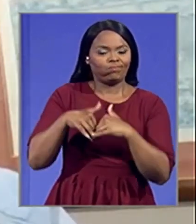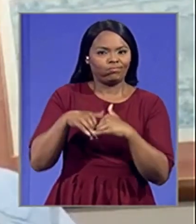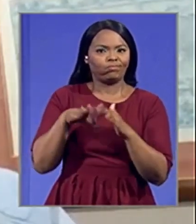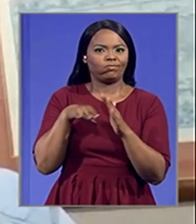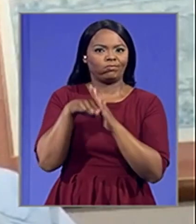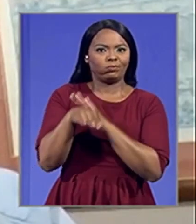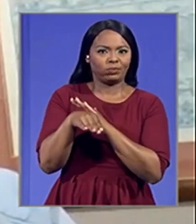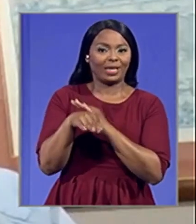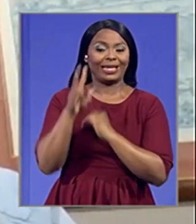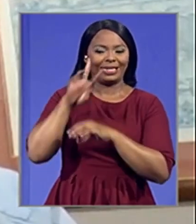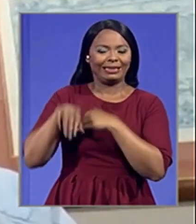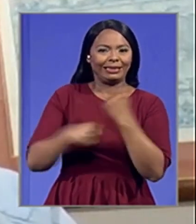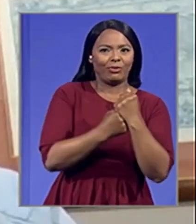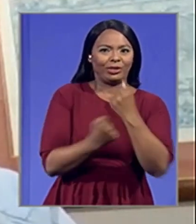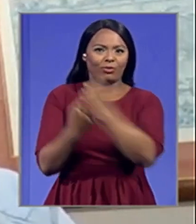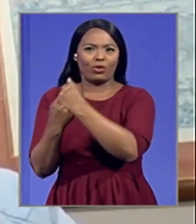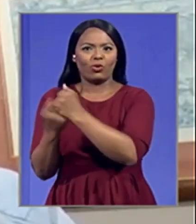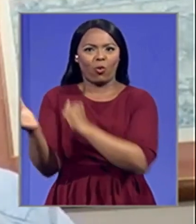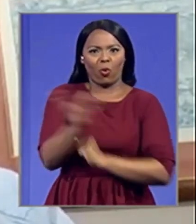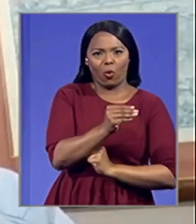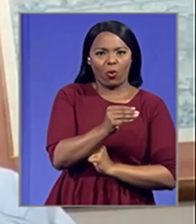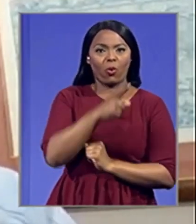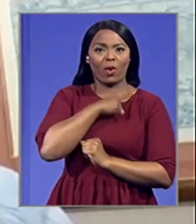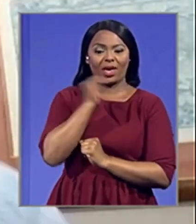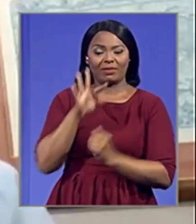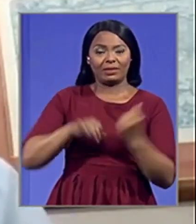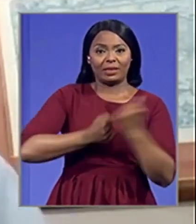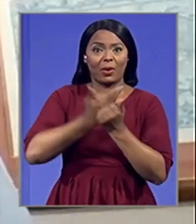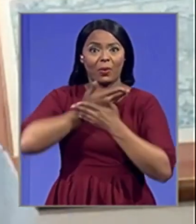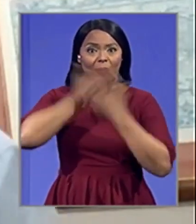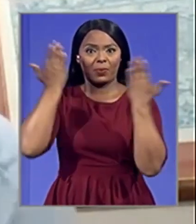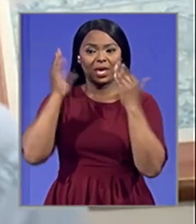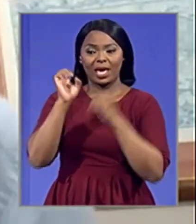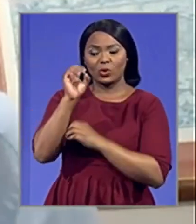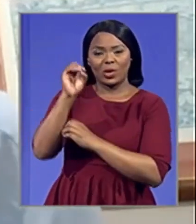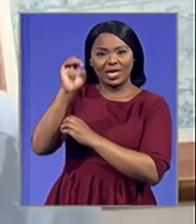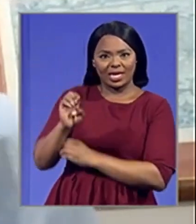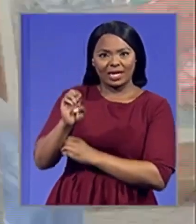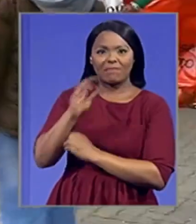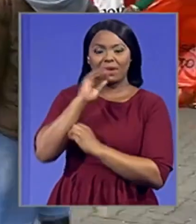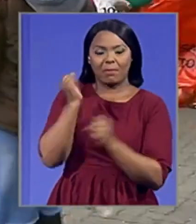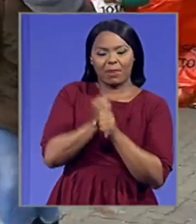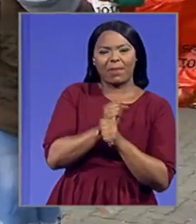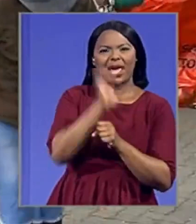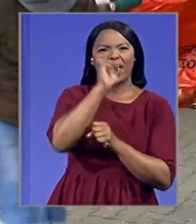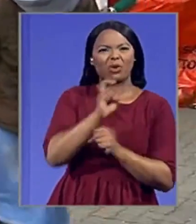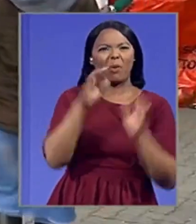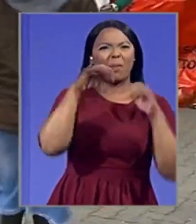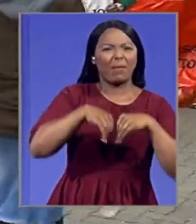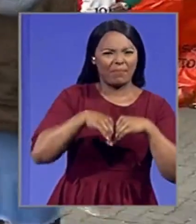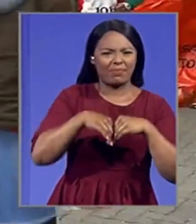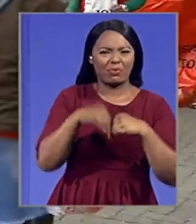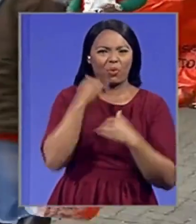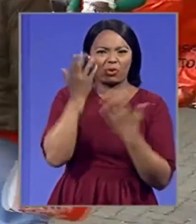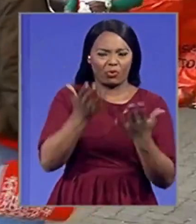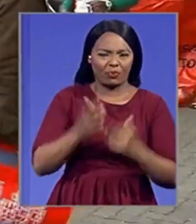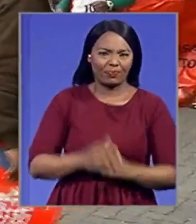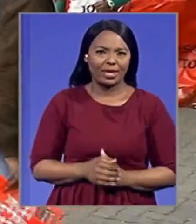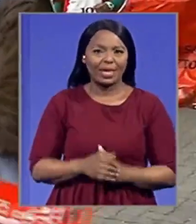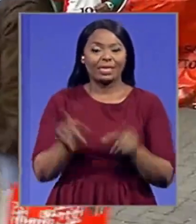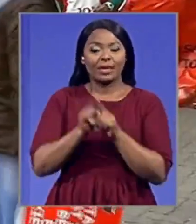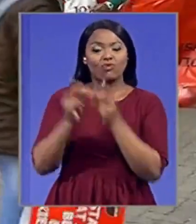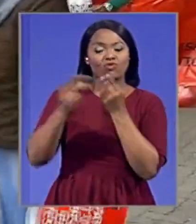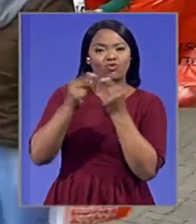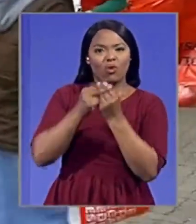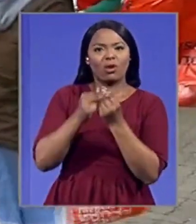potential support. Otherwise, they might become another Eskom, so to speak. Ka ho le leng diunione tsa basebetsi le